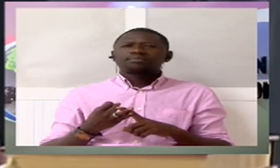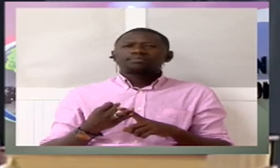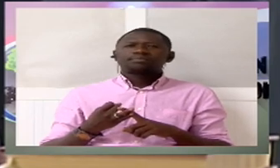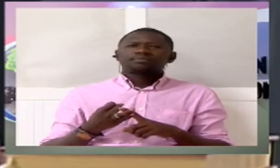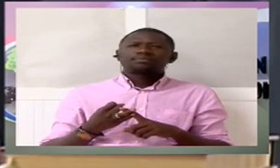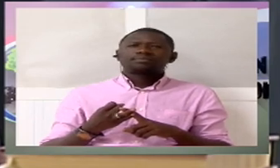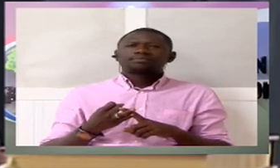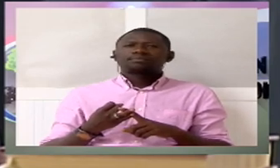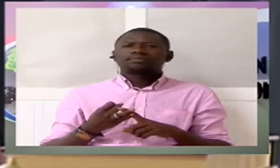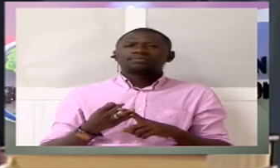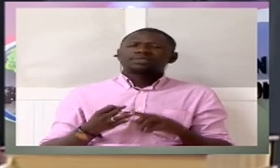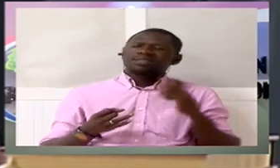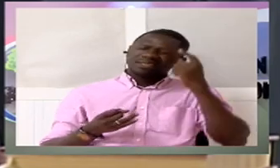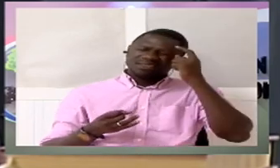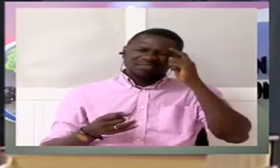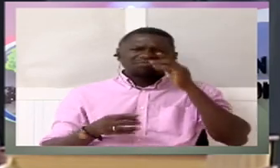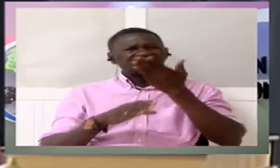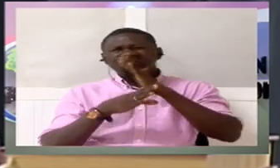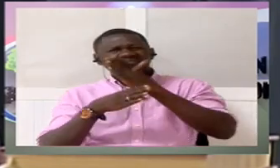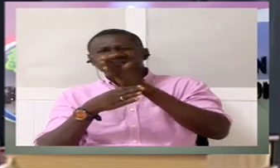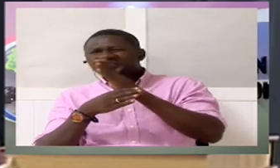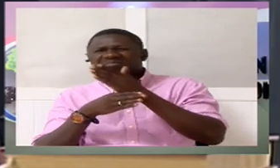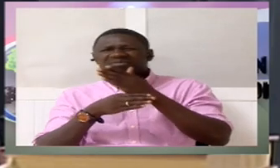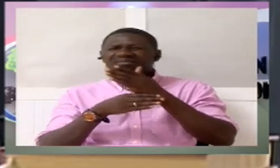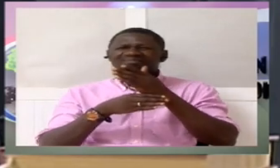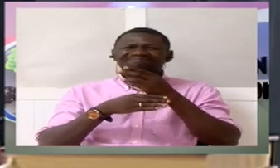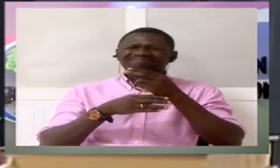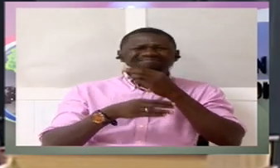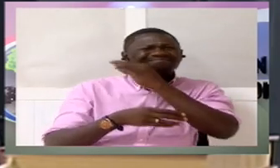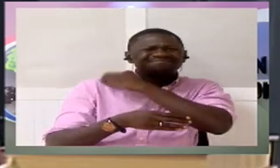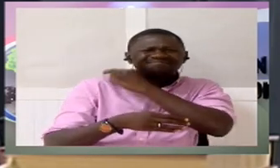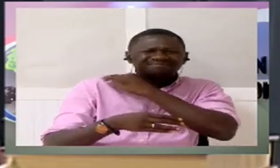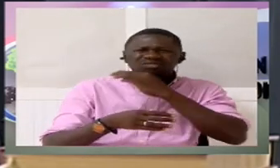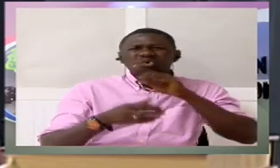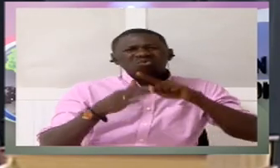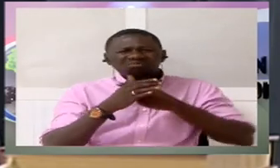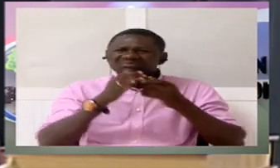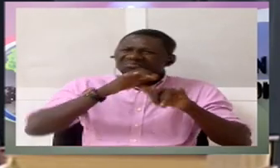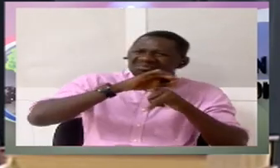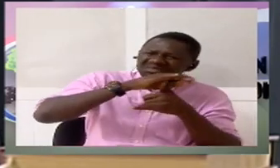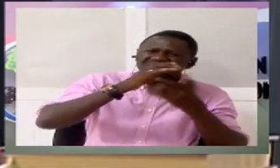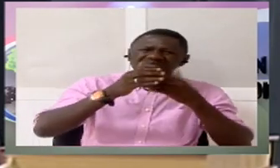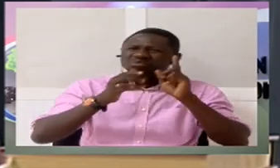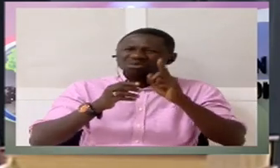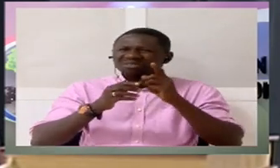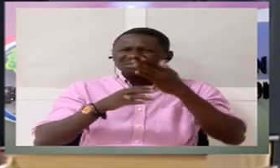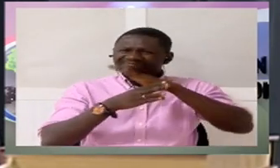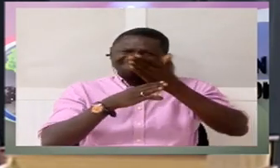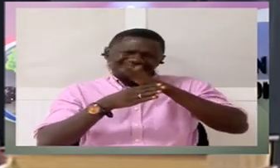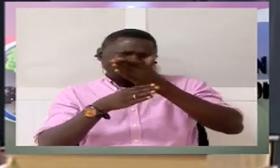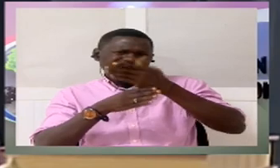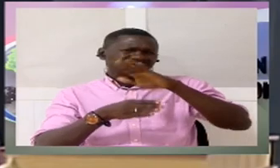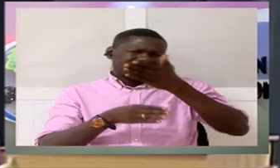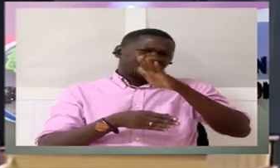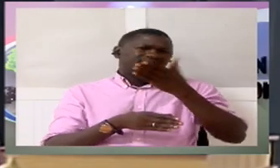in between la bari mala fenko long exactly. I don't know exactly what his rank was, but I could say he